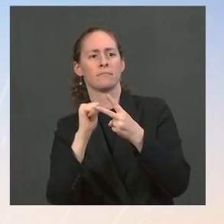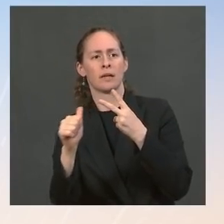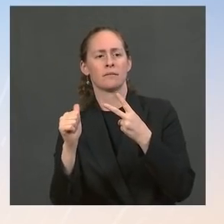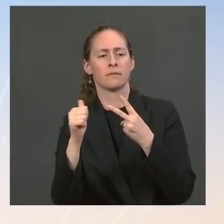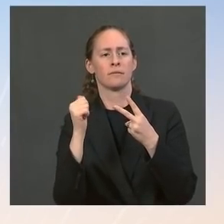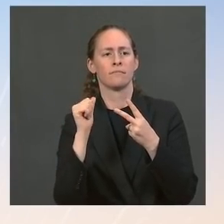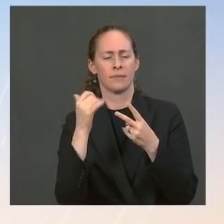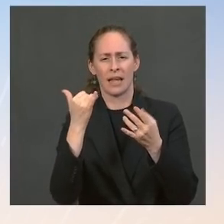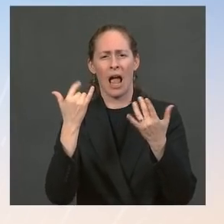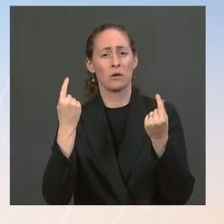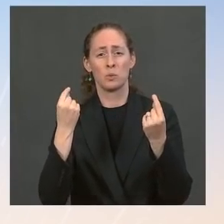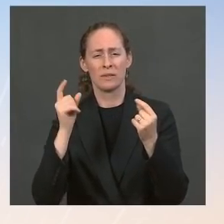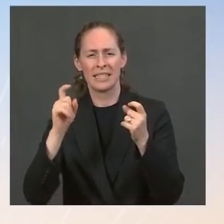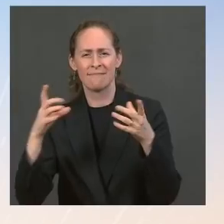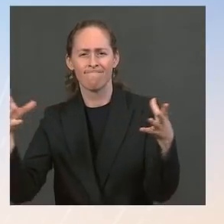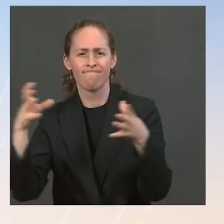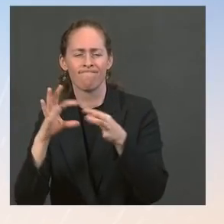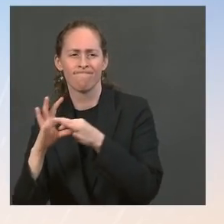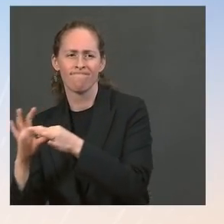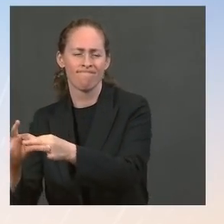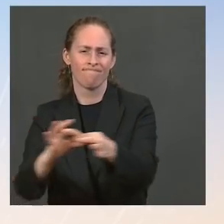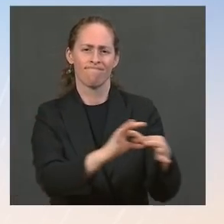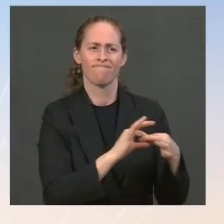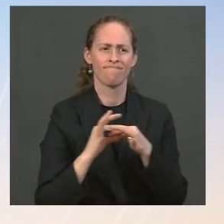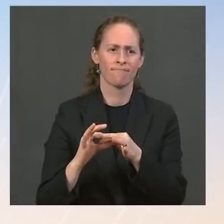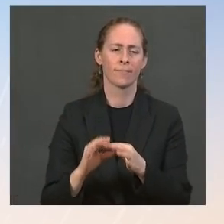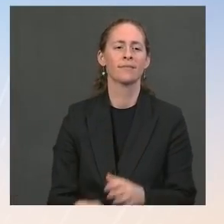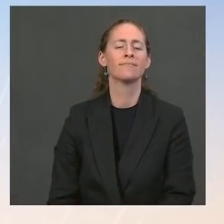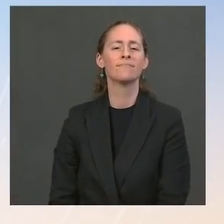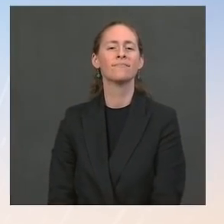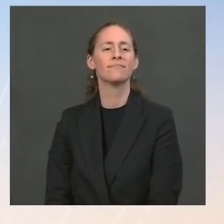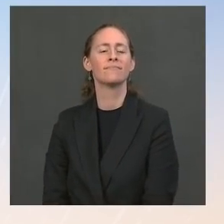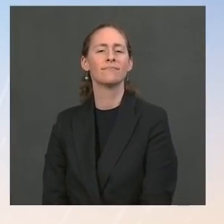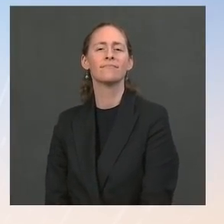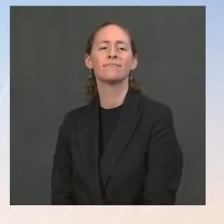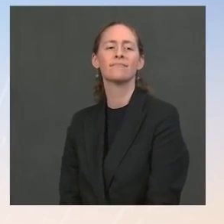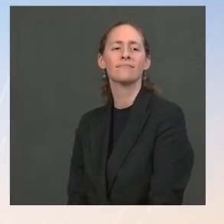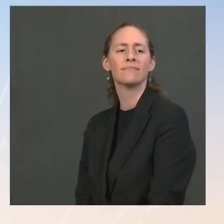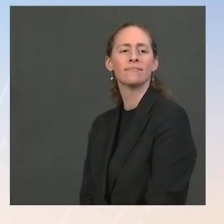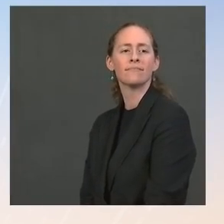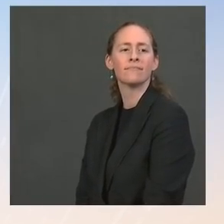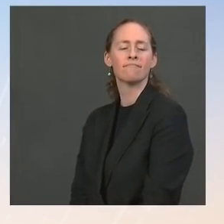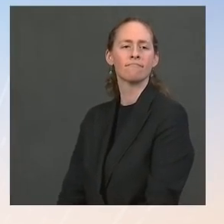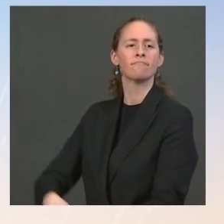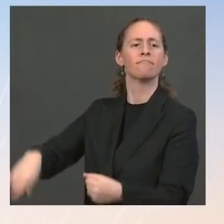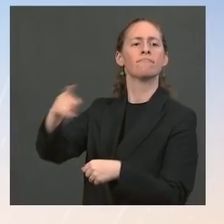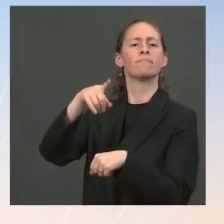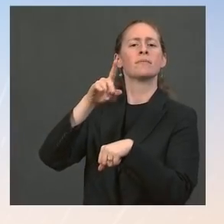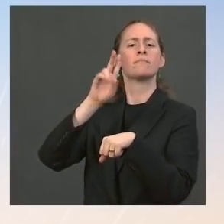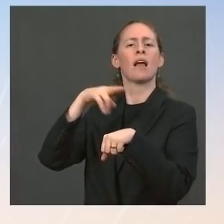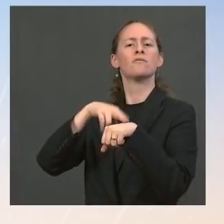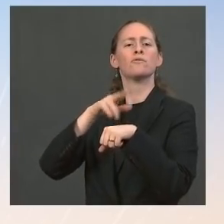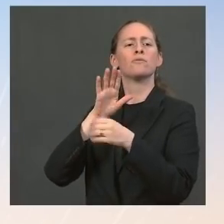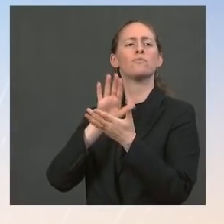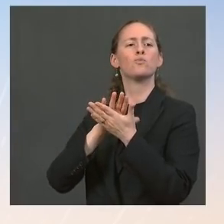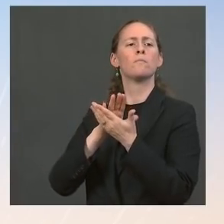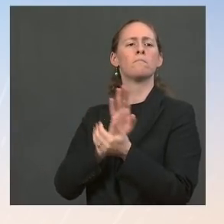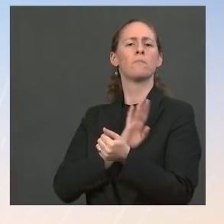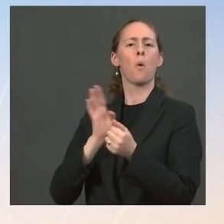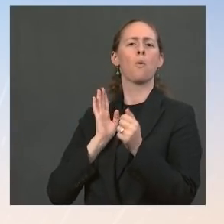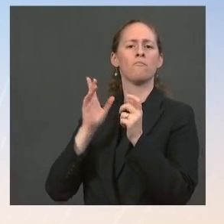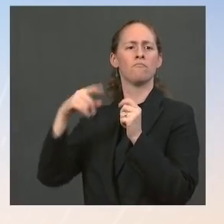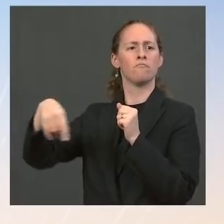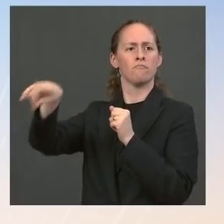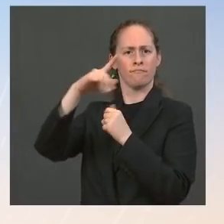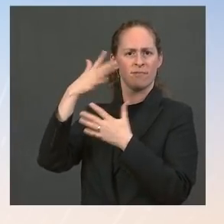Go ahead. One more Yeah. on a separate topic. Sure, go ahead. The National School Boards Association has sent a letter to the president asking for help